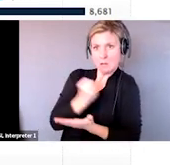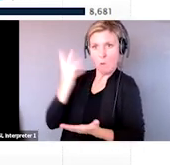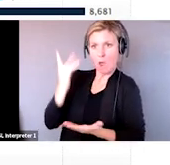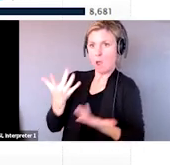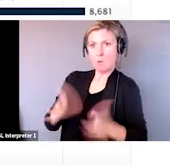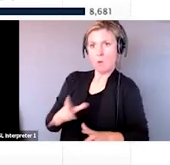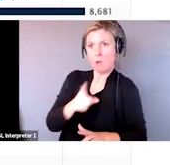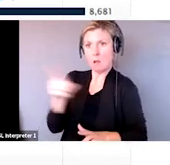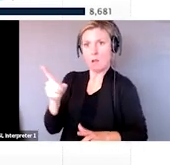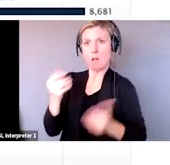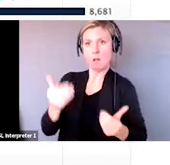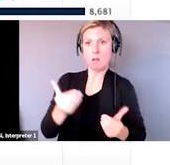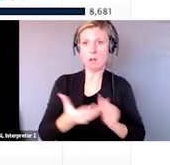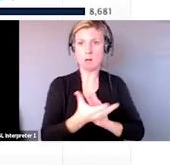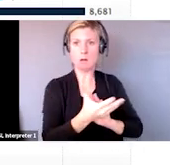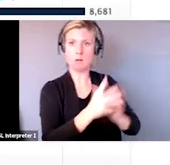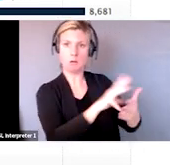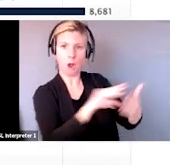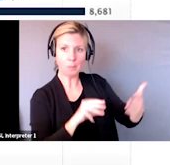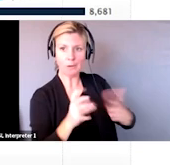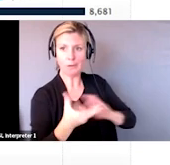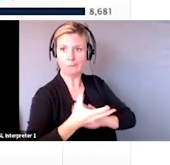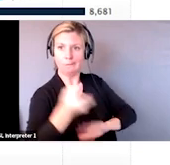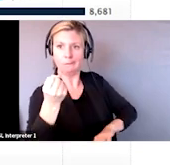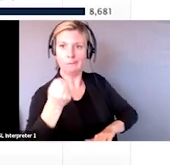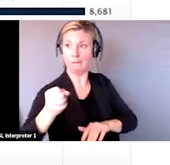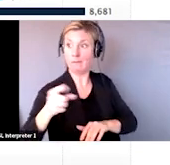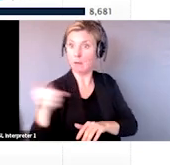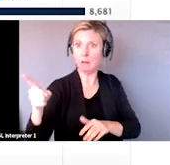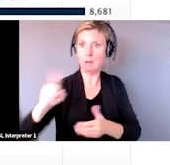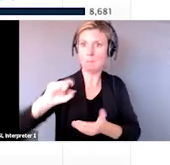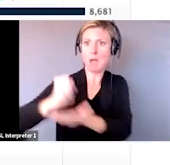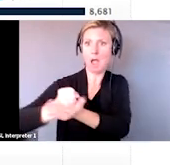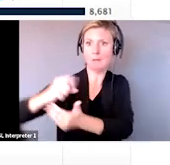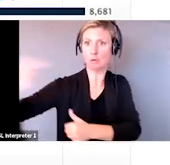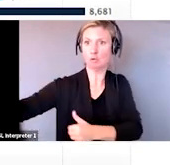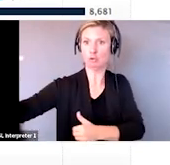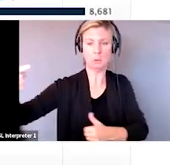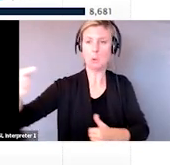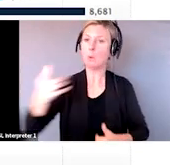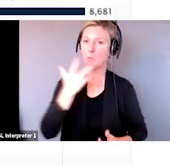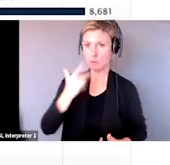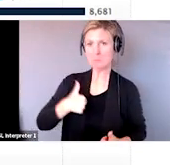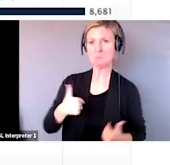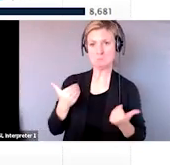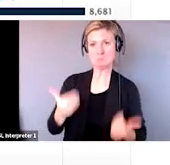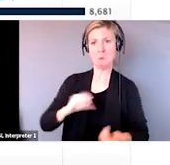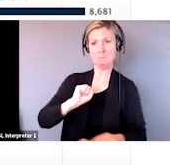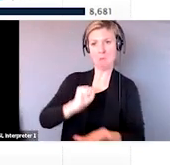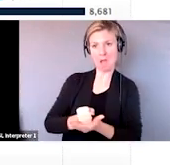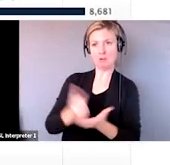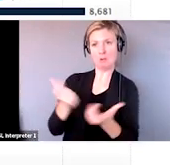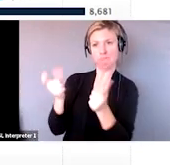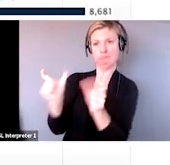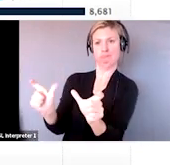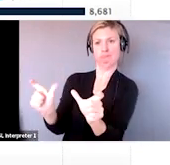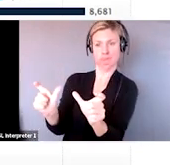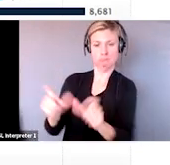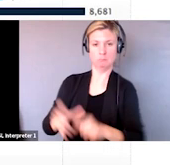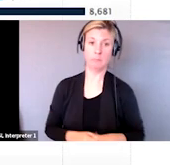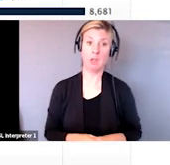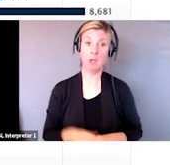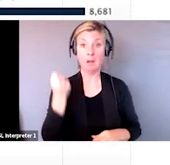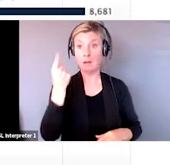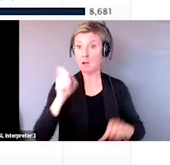things. But all to say, there are some industries where you can patent many, many different